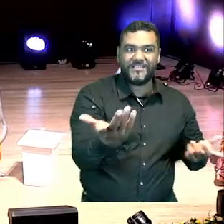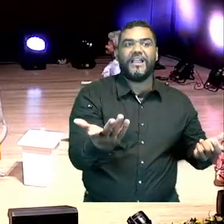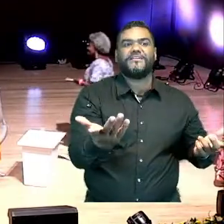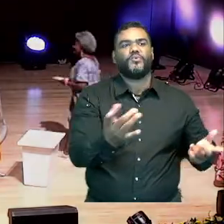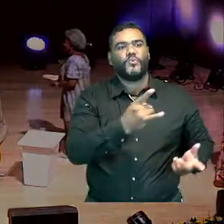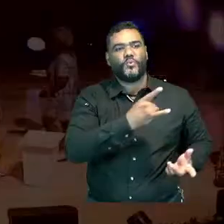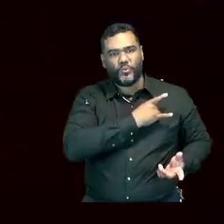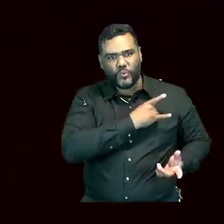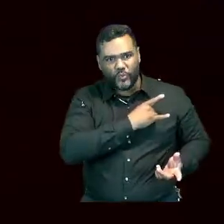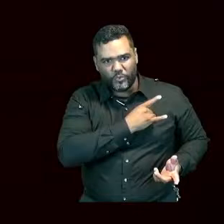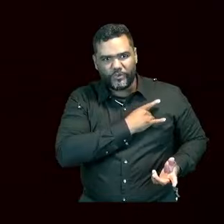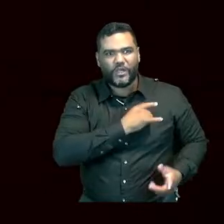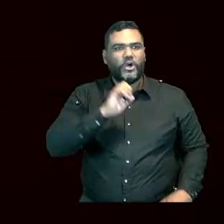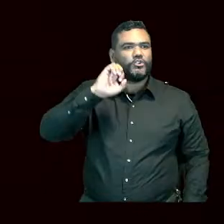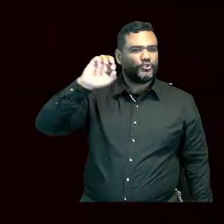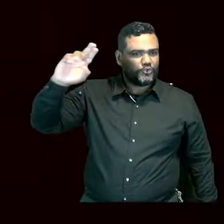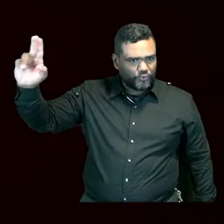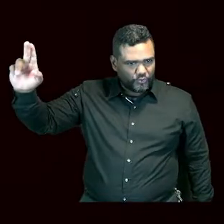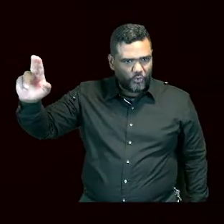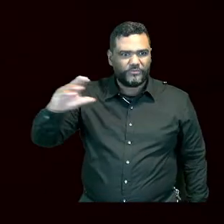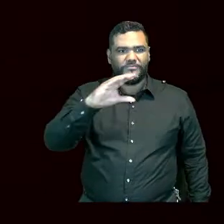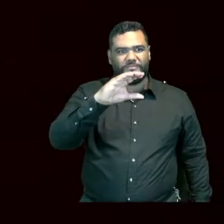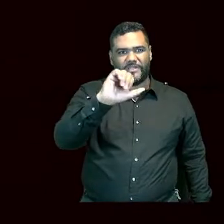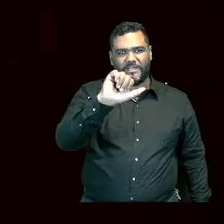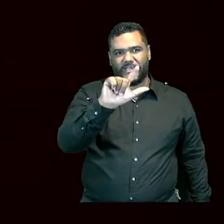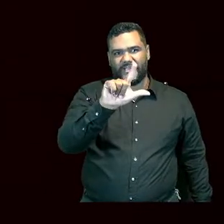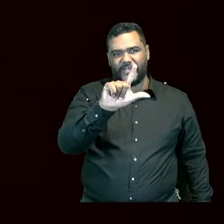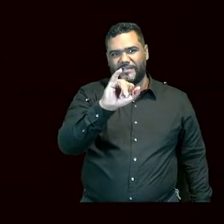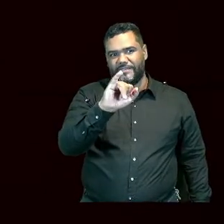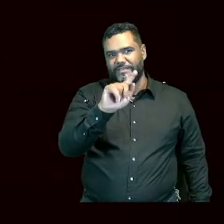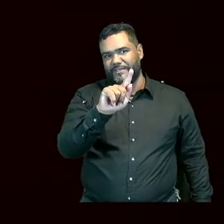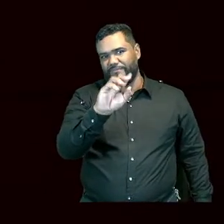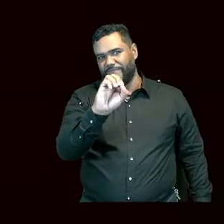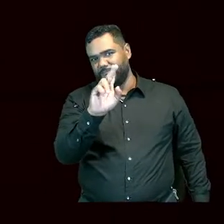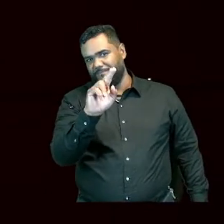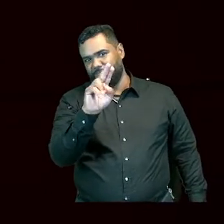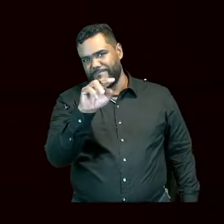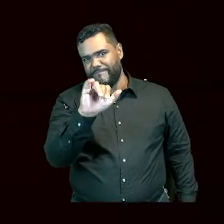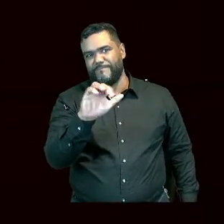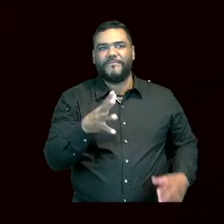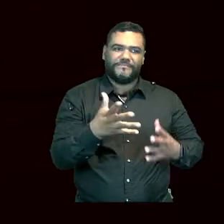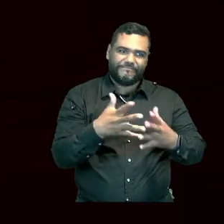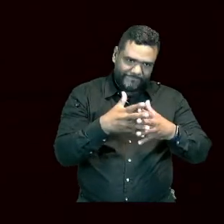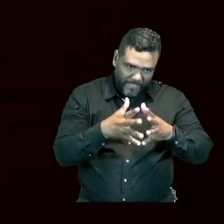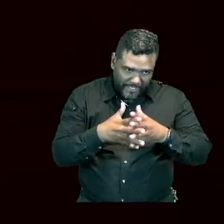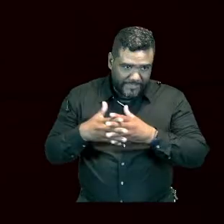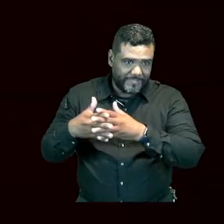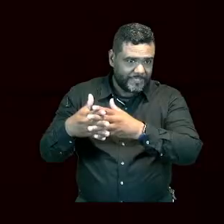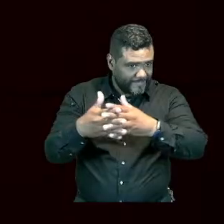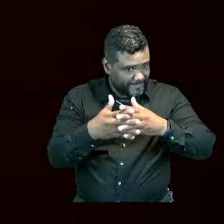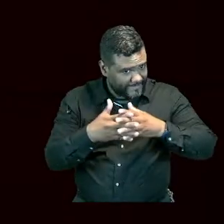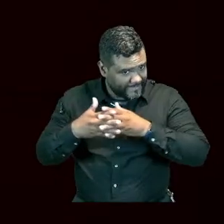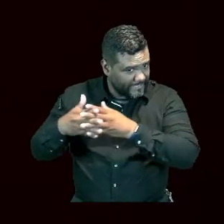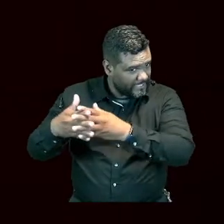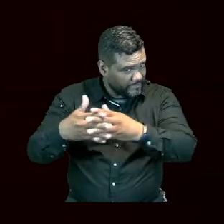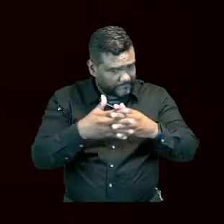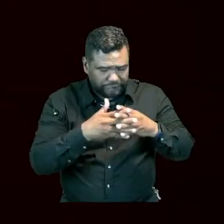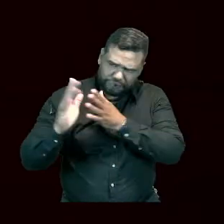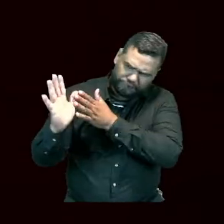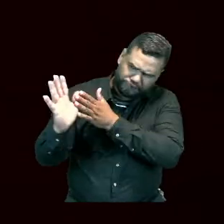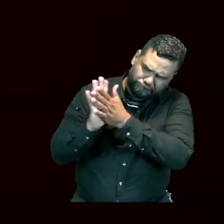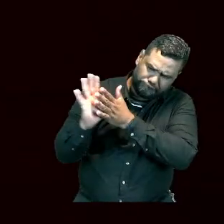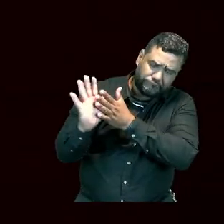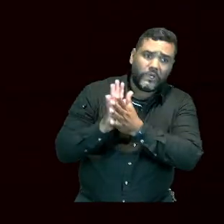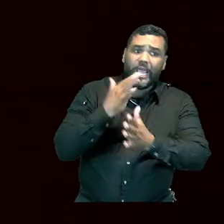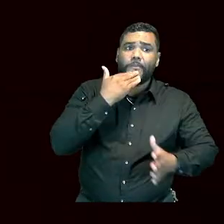soon to be PhD, from the University of South in California. She is committed to making visible and transforming